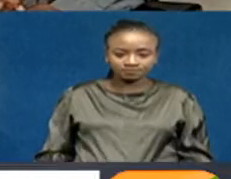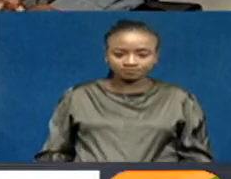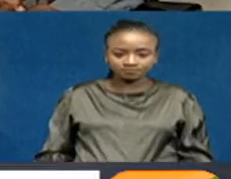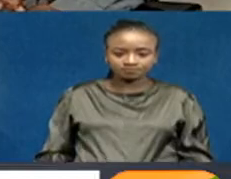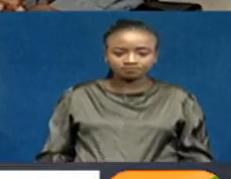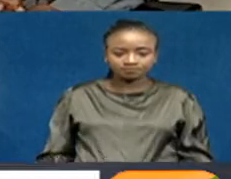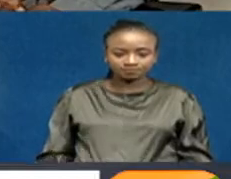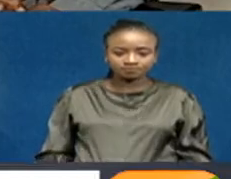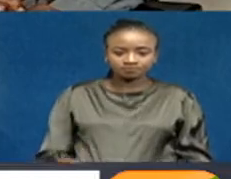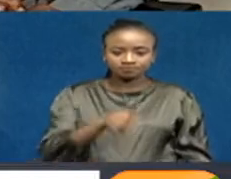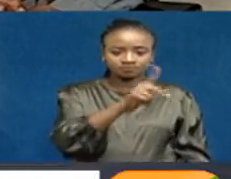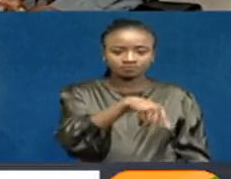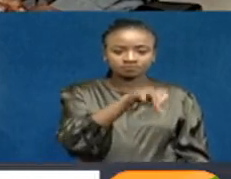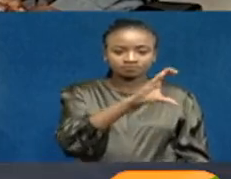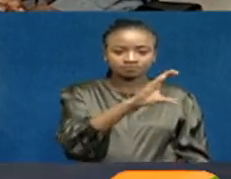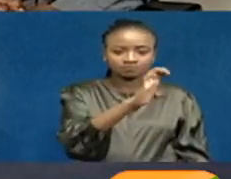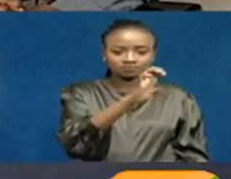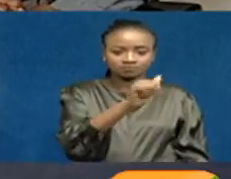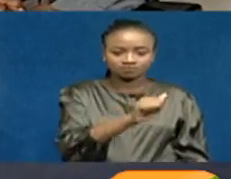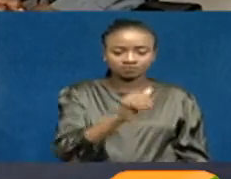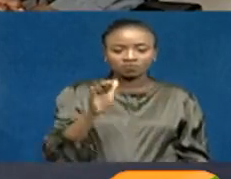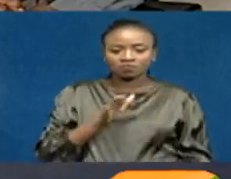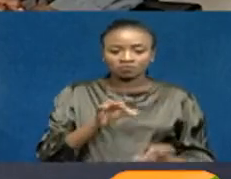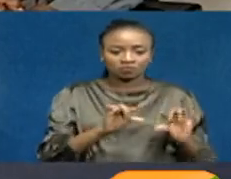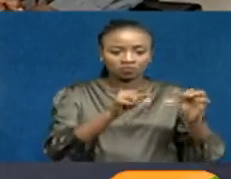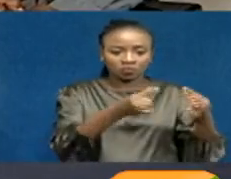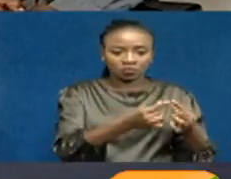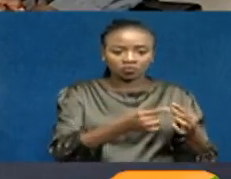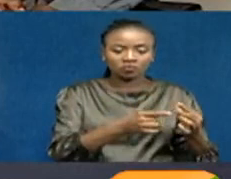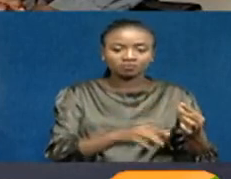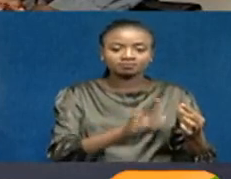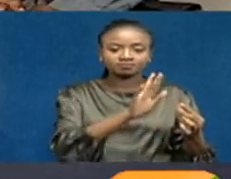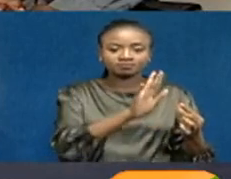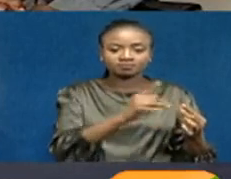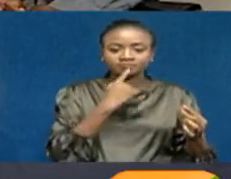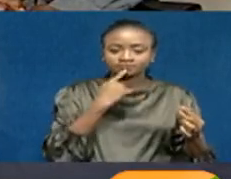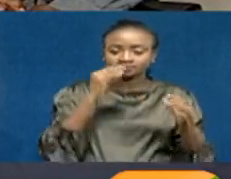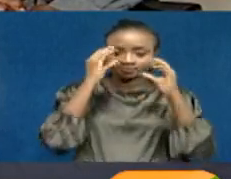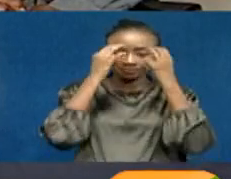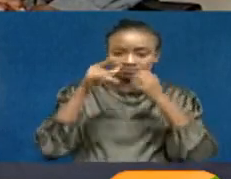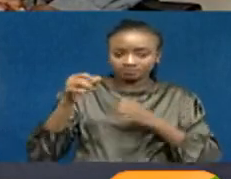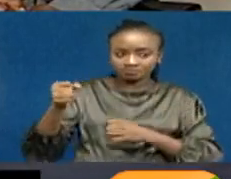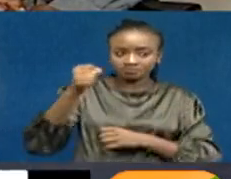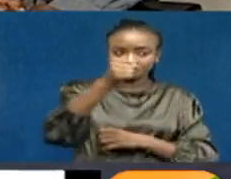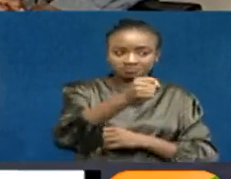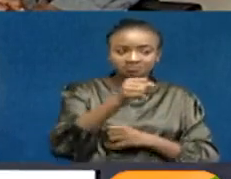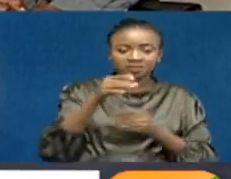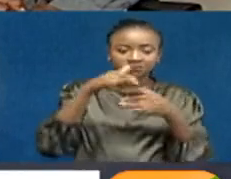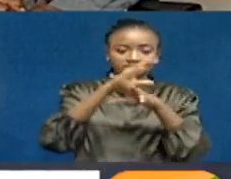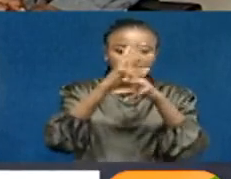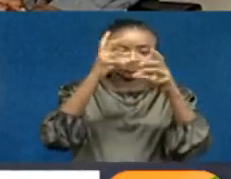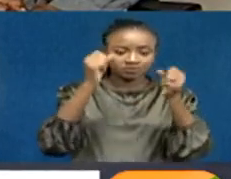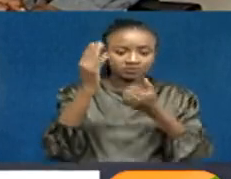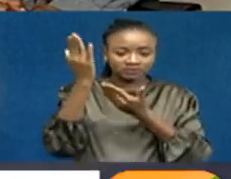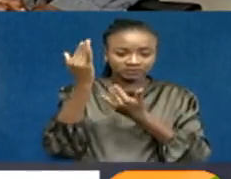The Presbyterian Church of East Africa Women's Guild has termed Martha Karua's nomination as Raila Odinga's running mate in